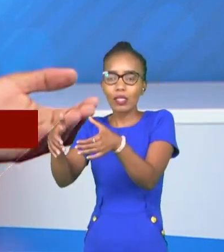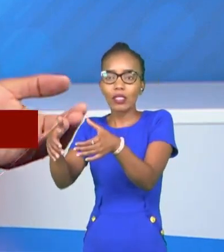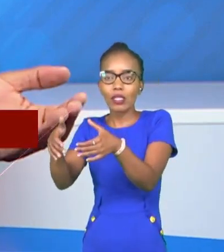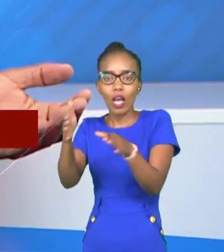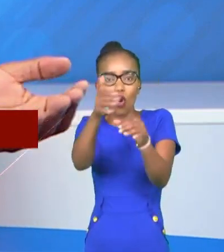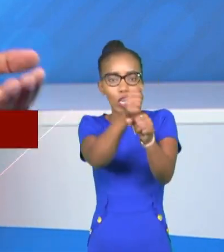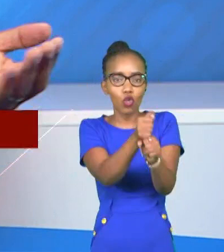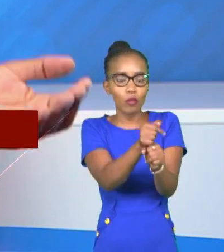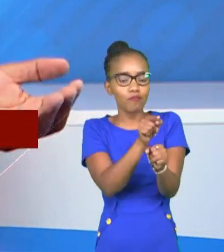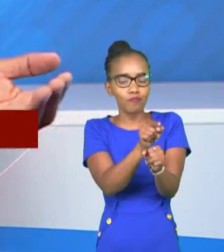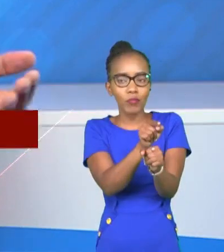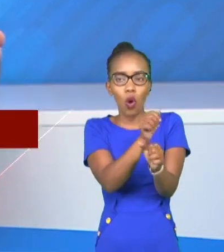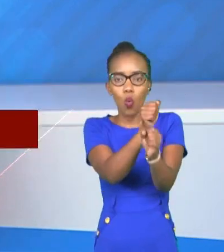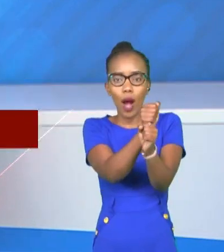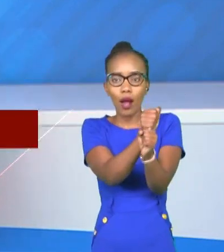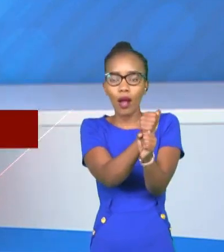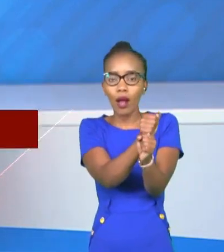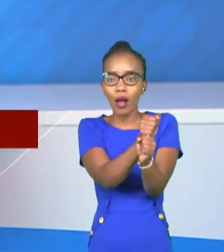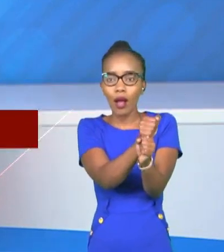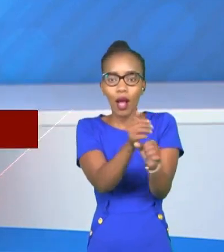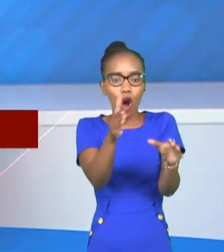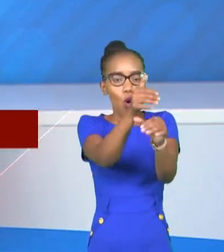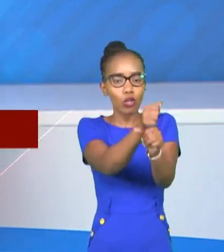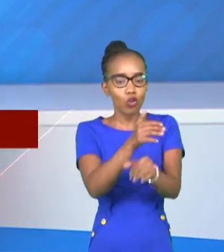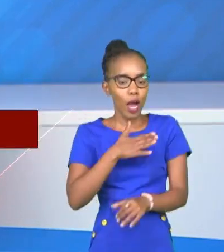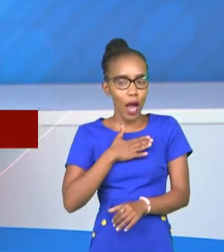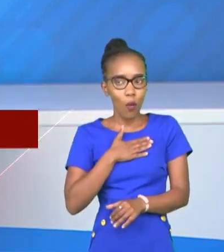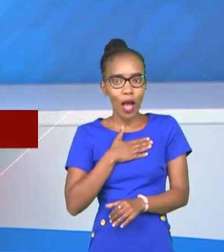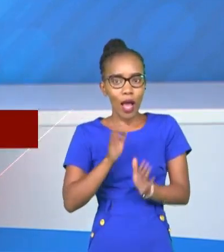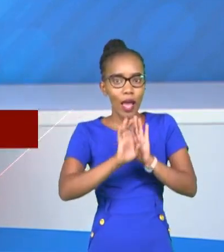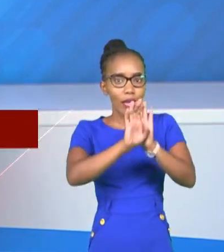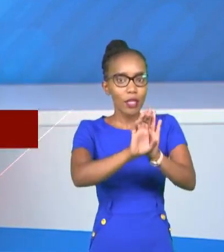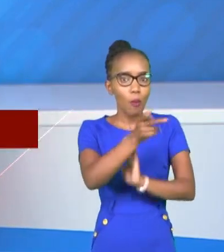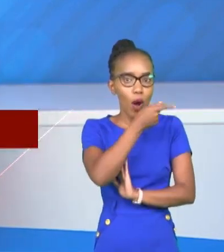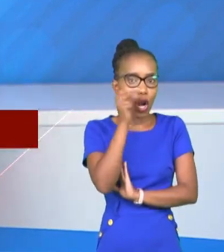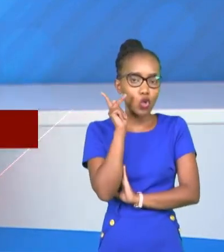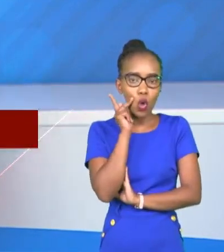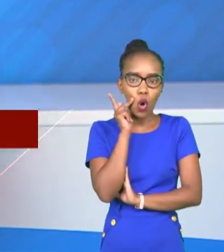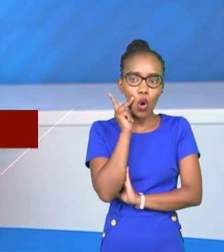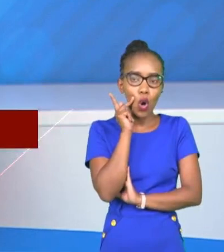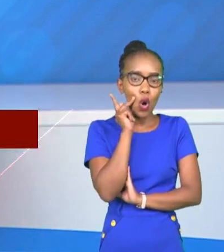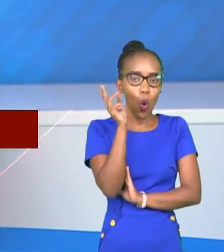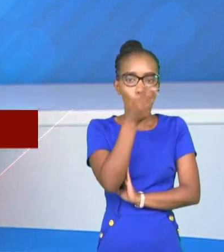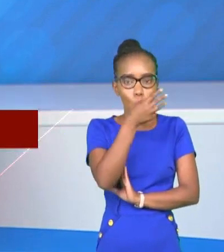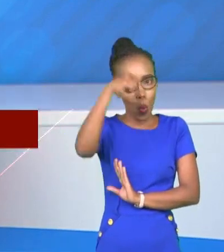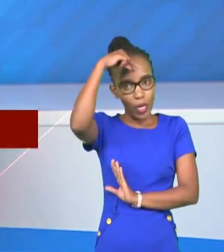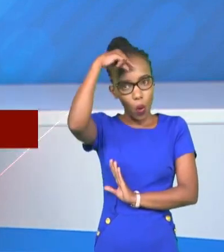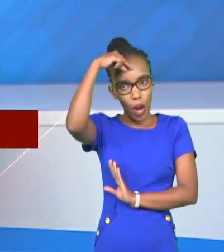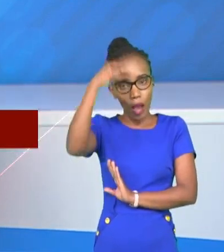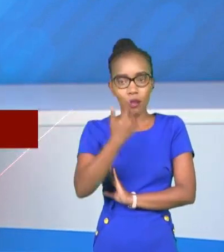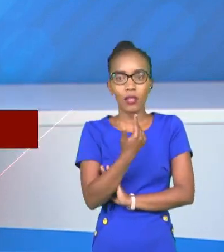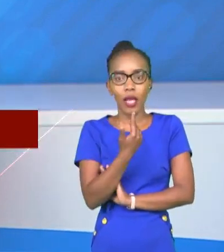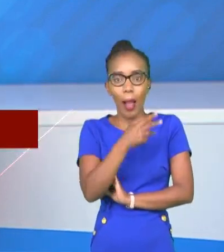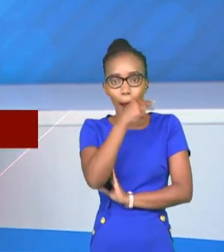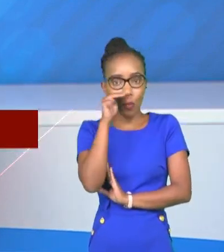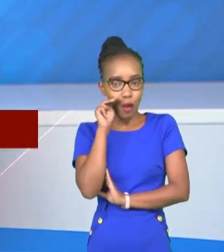it's a coalition. So now, our coalition, if you see Kalonzo Musyoka, Wetangula, and